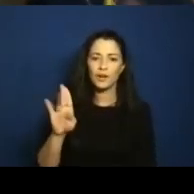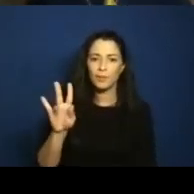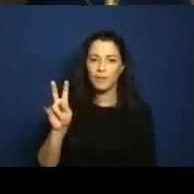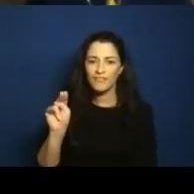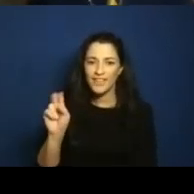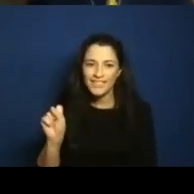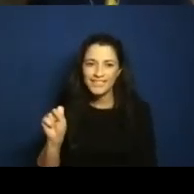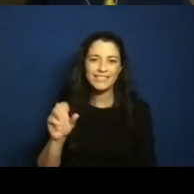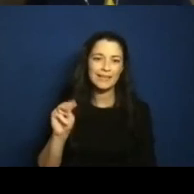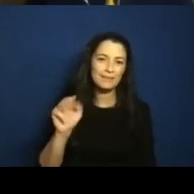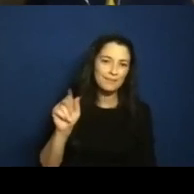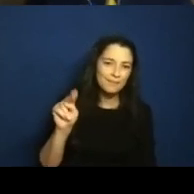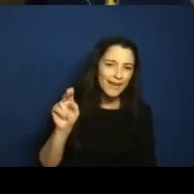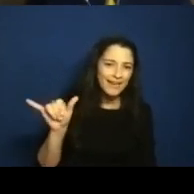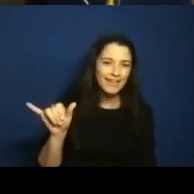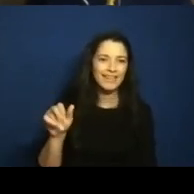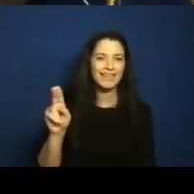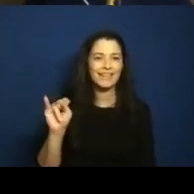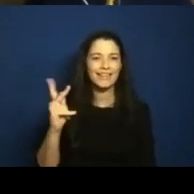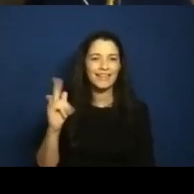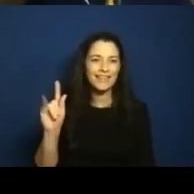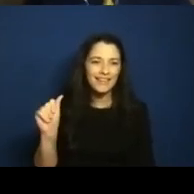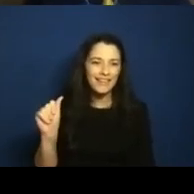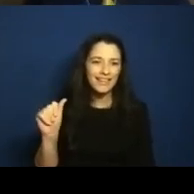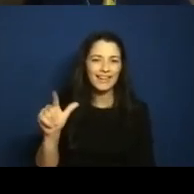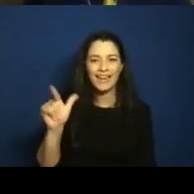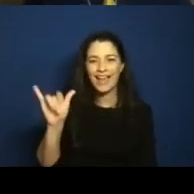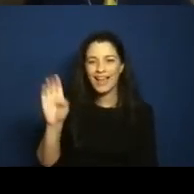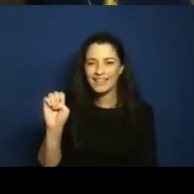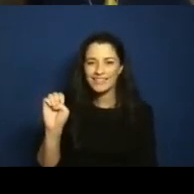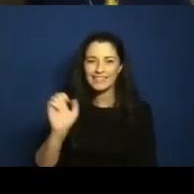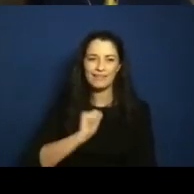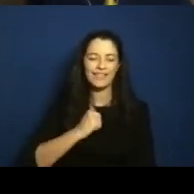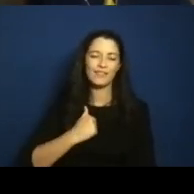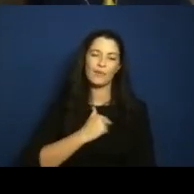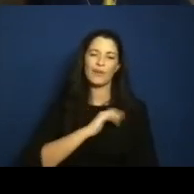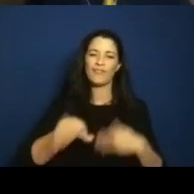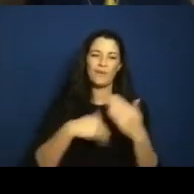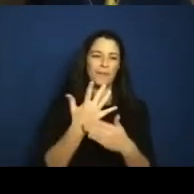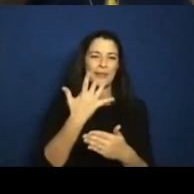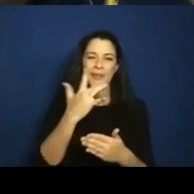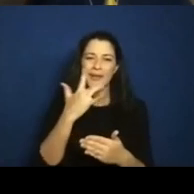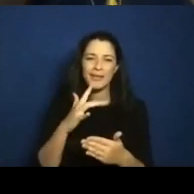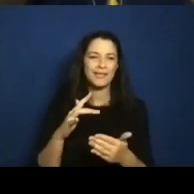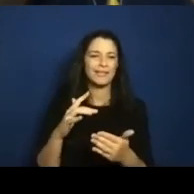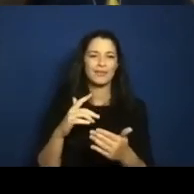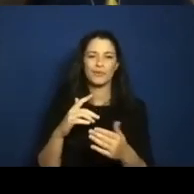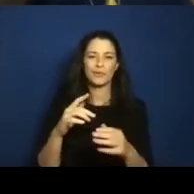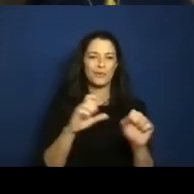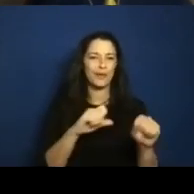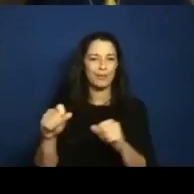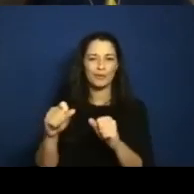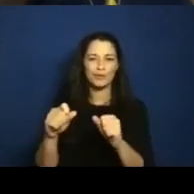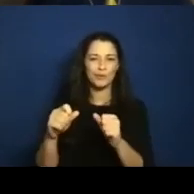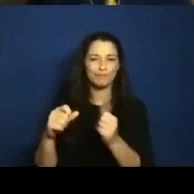Alice and myself, we have all had the good fortune of sharing in a conversation about creativity